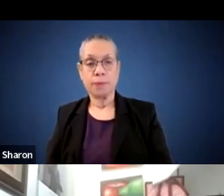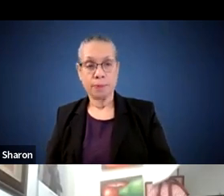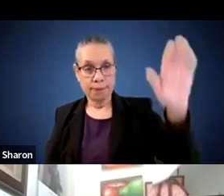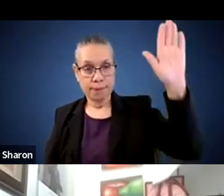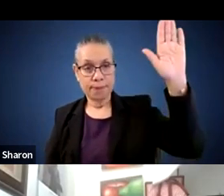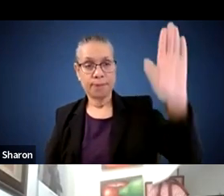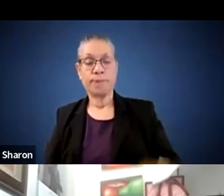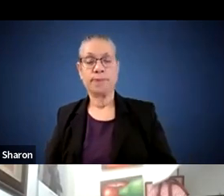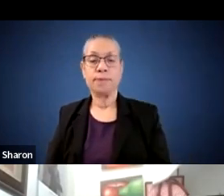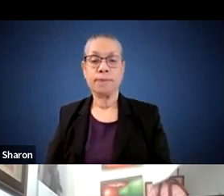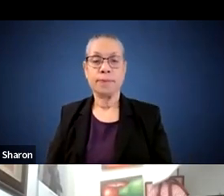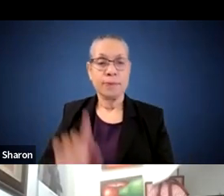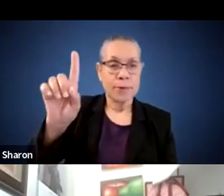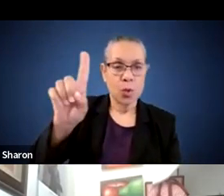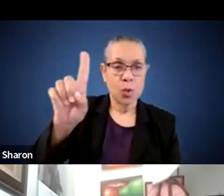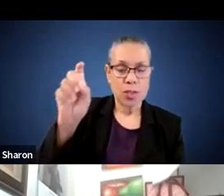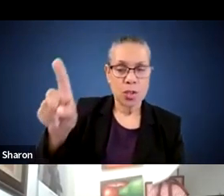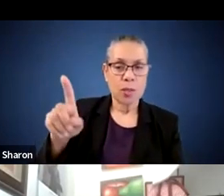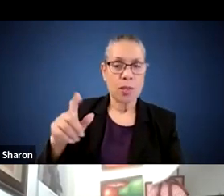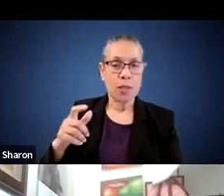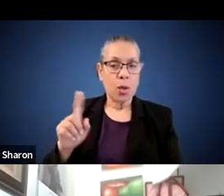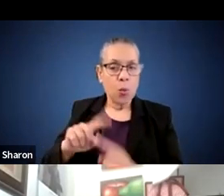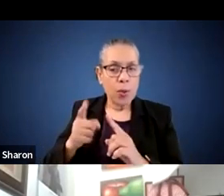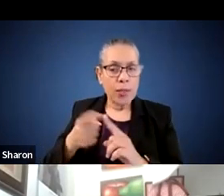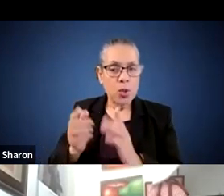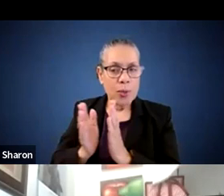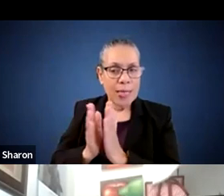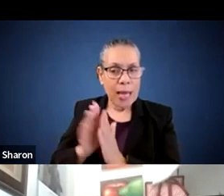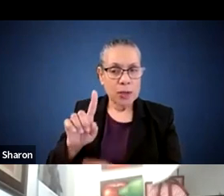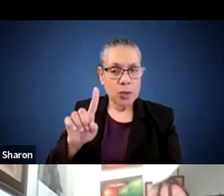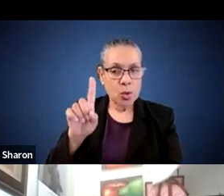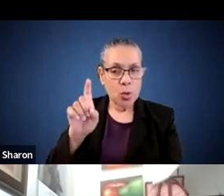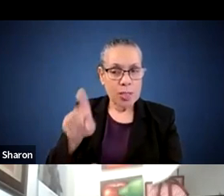yes or are we supposed to be able to ask questions about